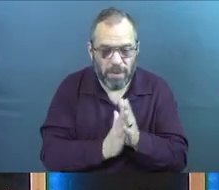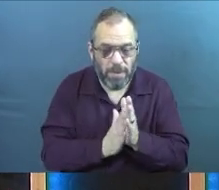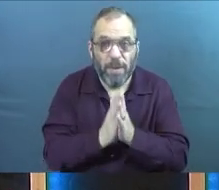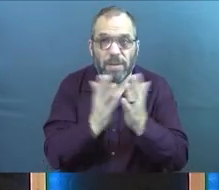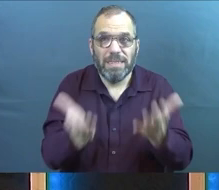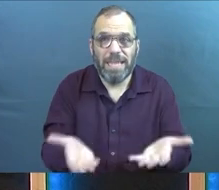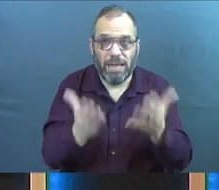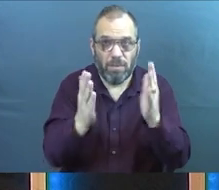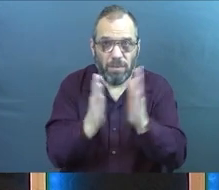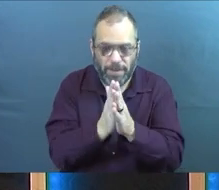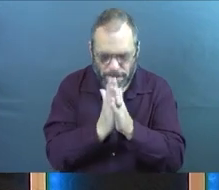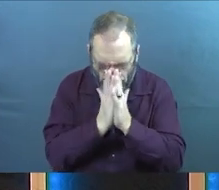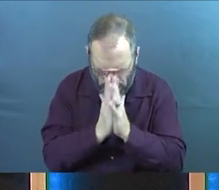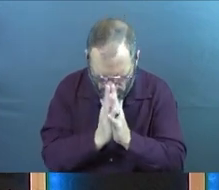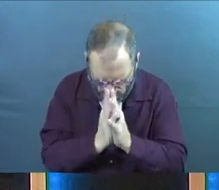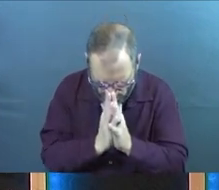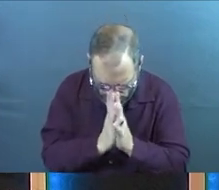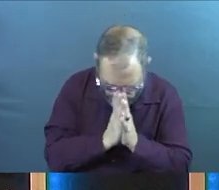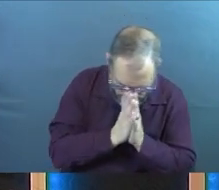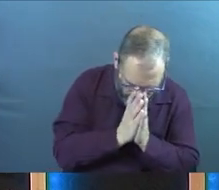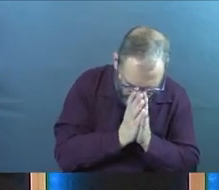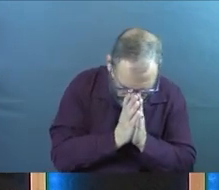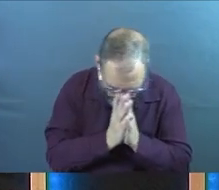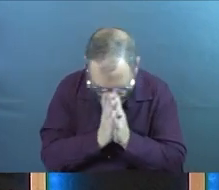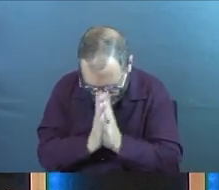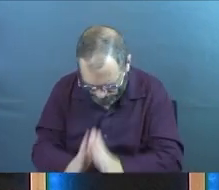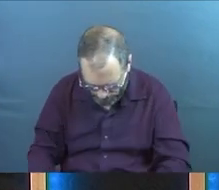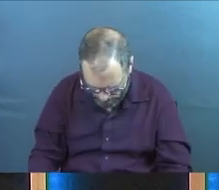guys want to stand? We're going to pray together.